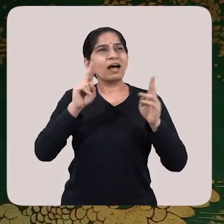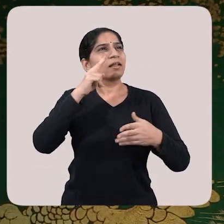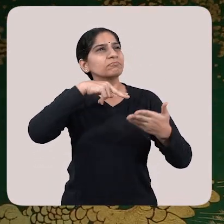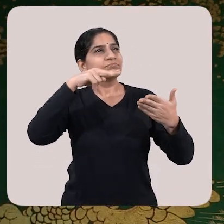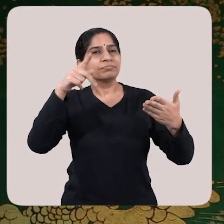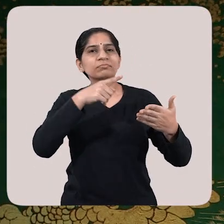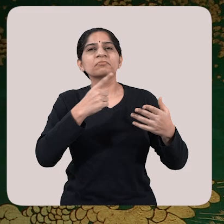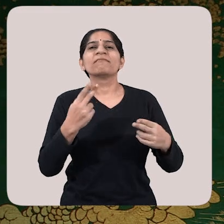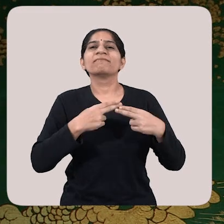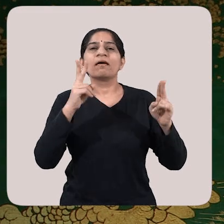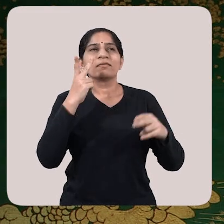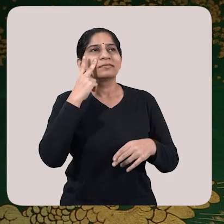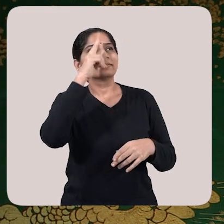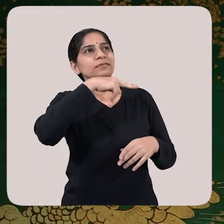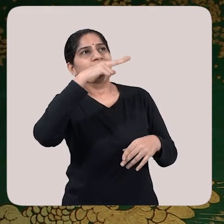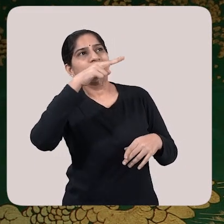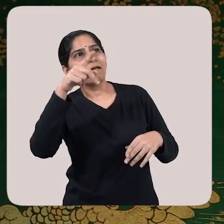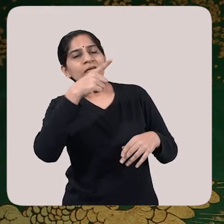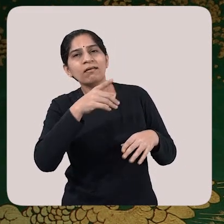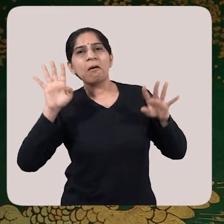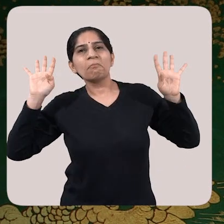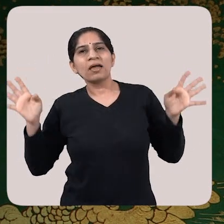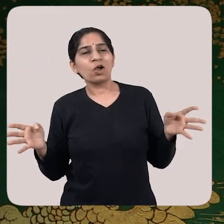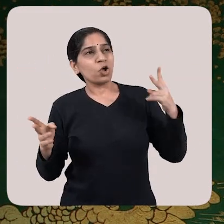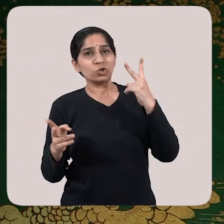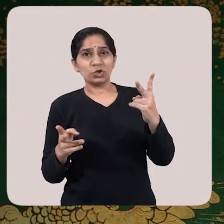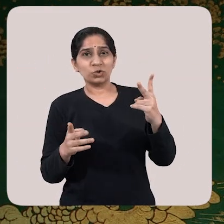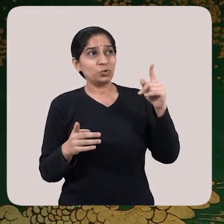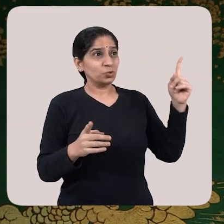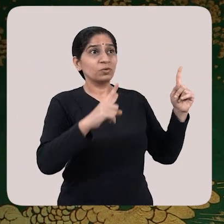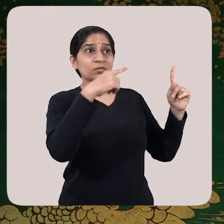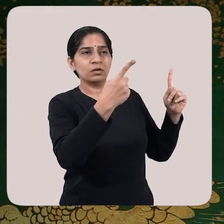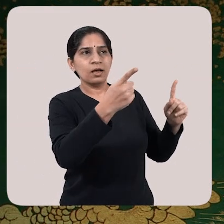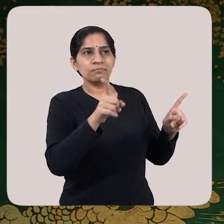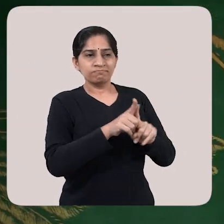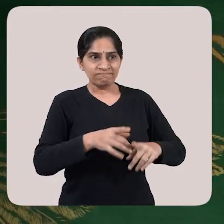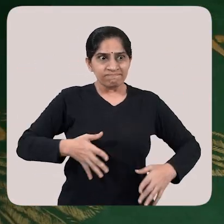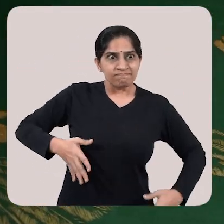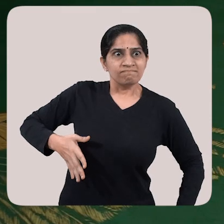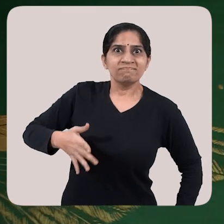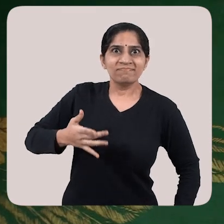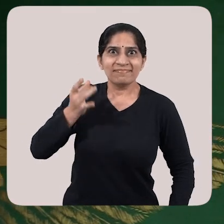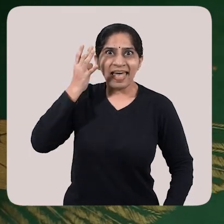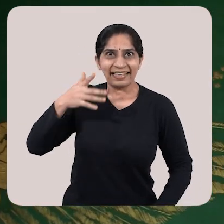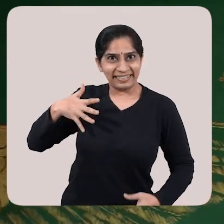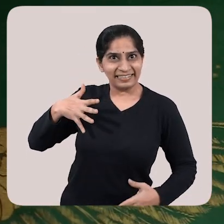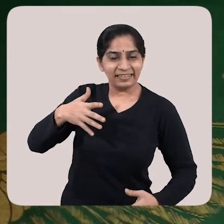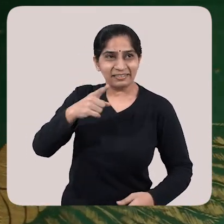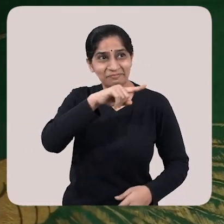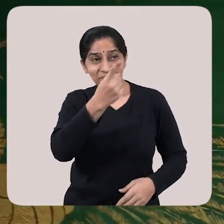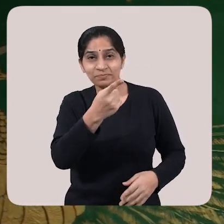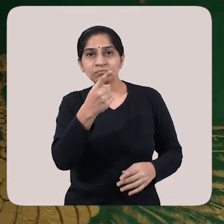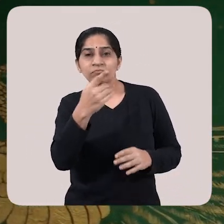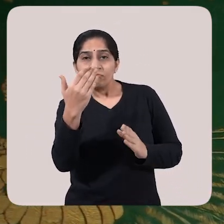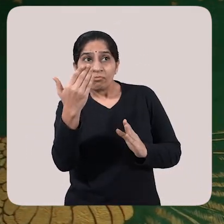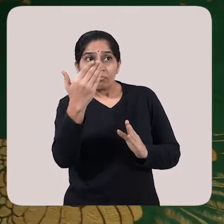the mural Art and Money, or The Story of the Room. In this painting, Whistler depicted one peacock advancing